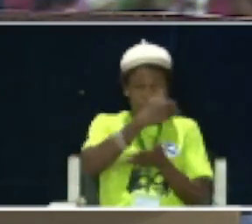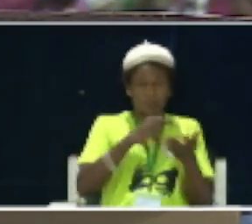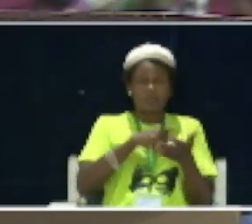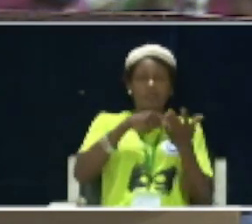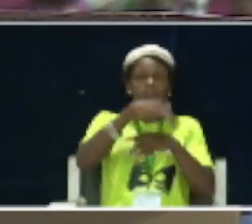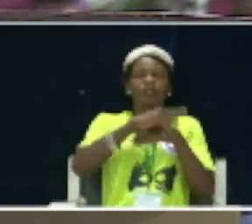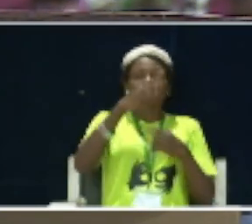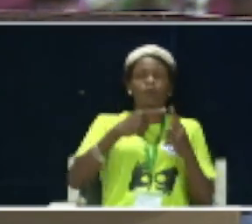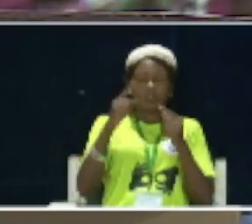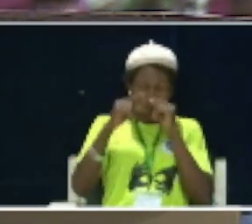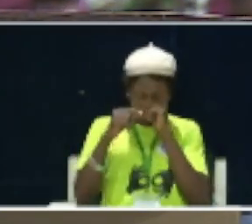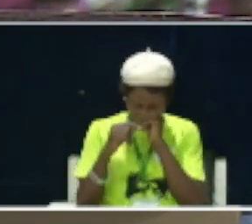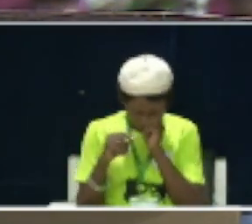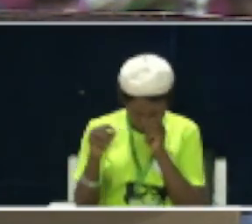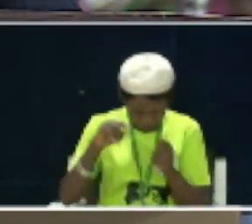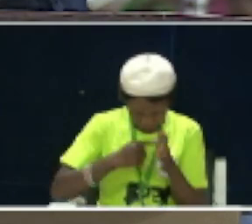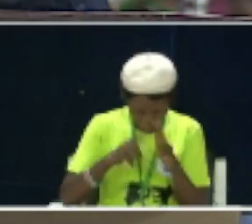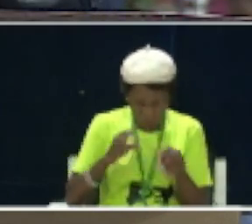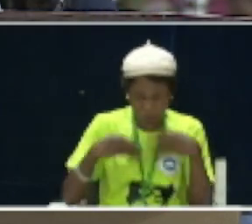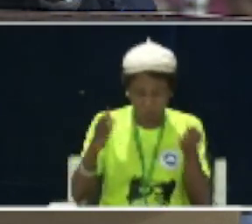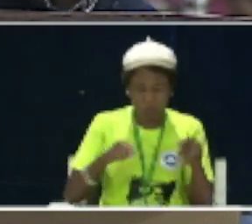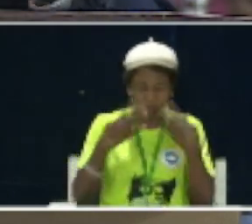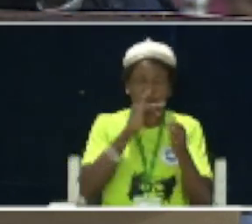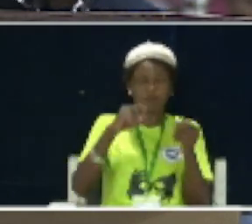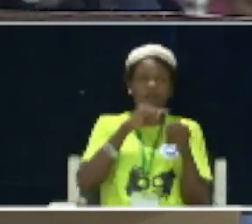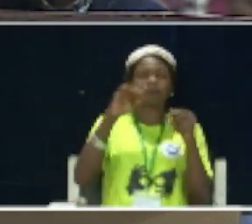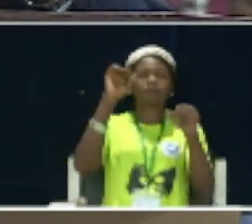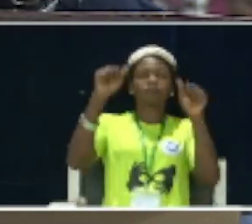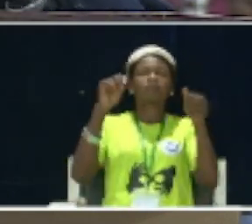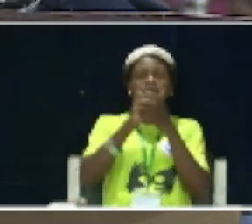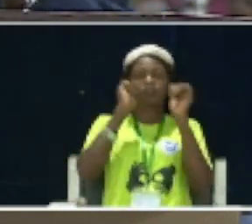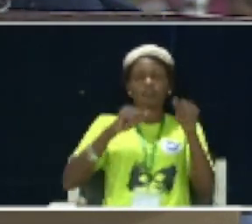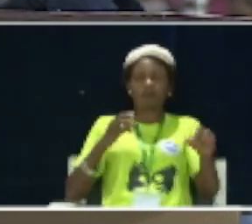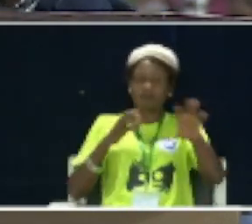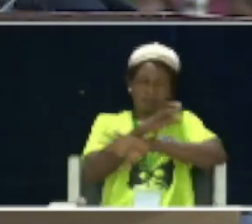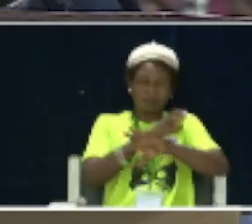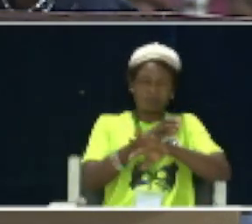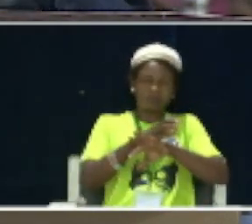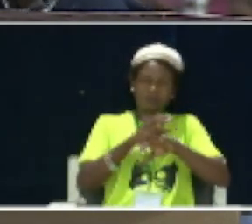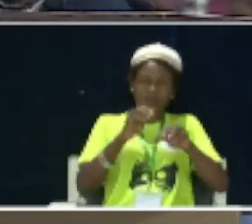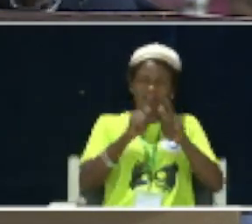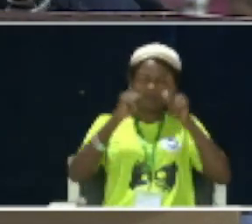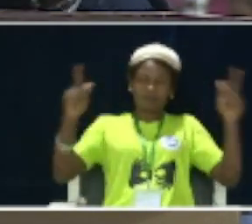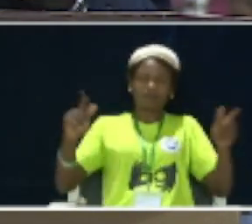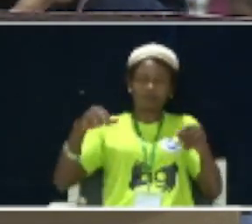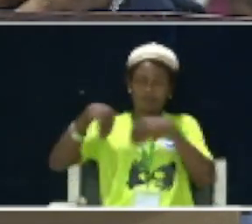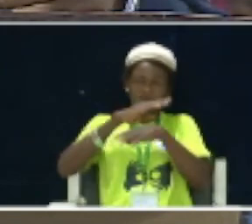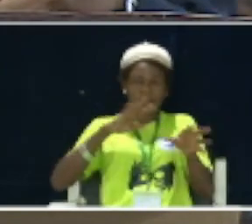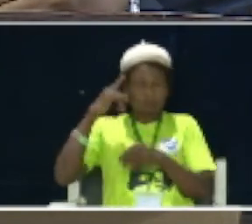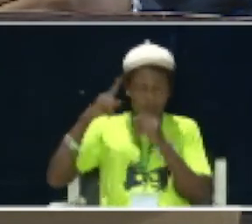to give and you want to overflow, give in a capacity that can provoke a relative overflow for